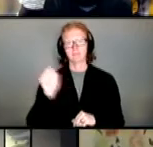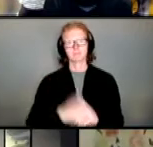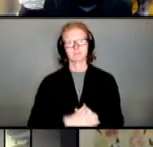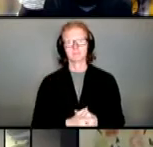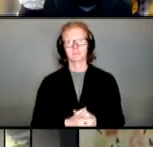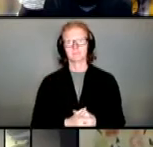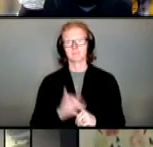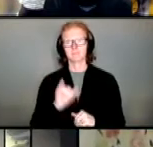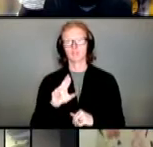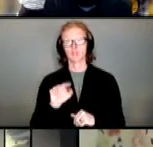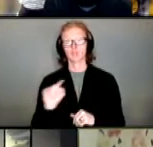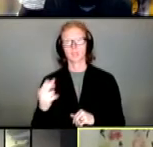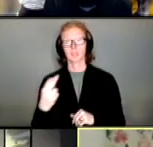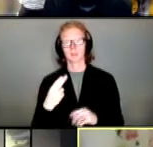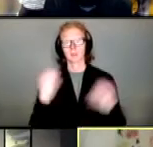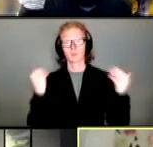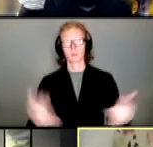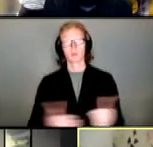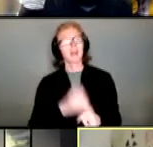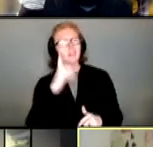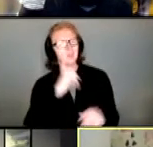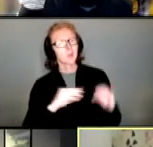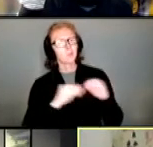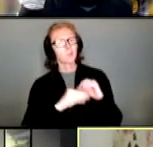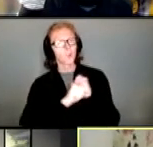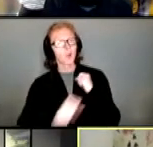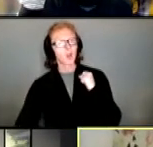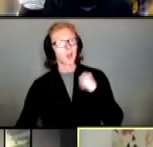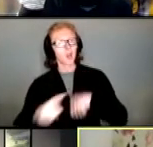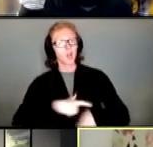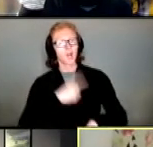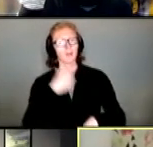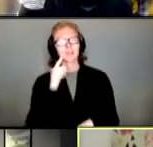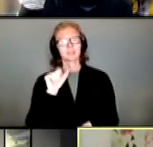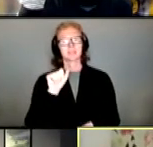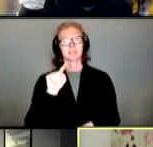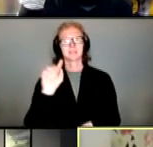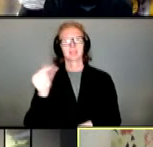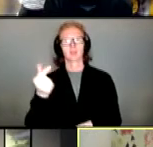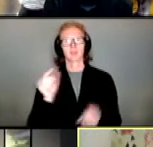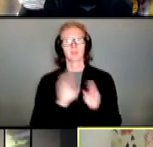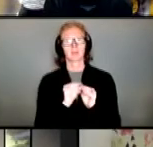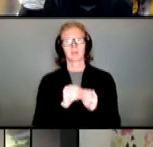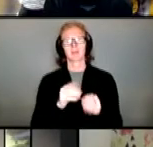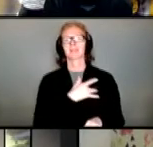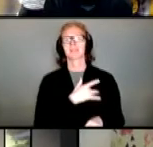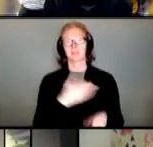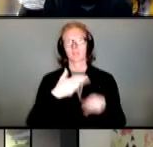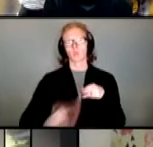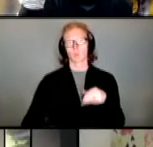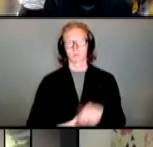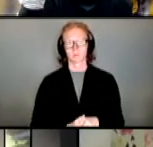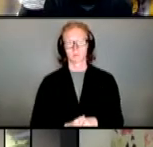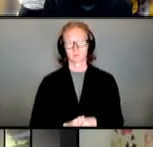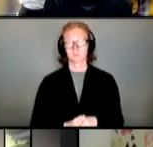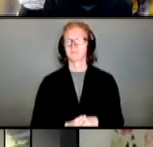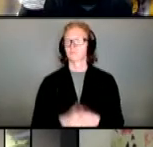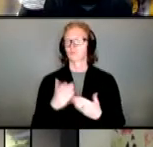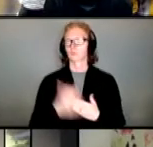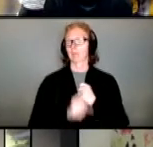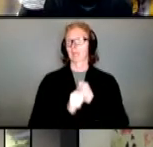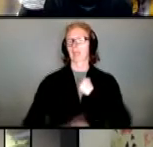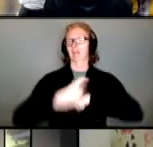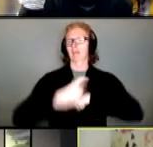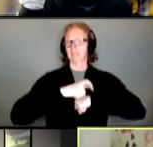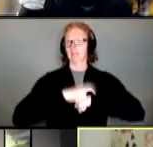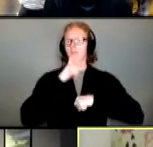Judith, go ahead. We could make that a little longer, couldn't we? Because the steering committee tends to be shorter. Oh, yeah. So we can maybe extend the